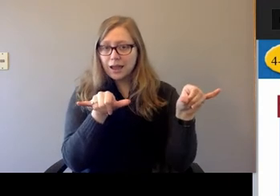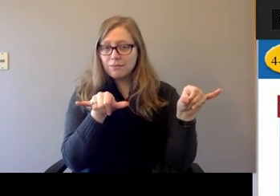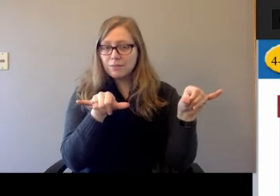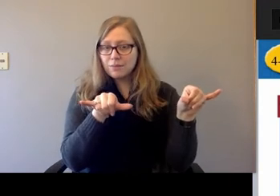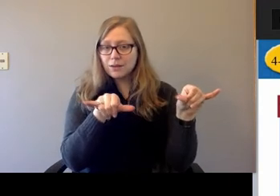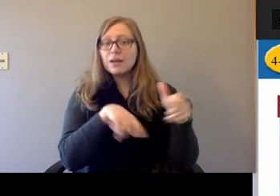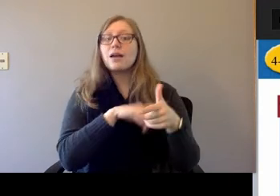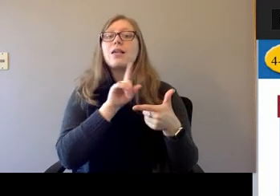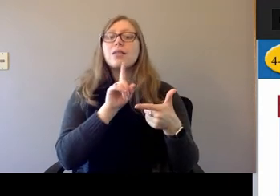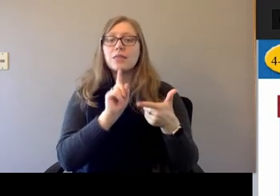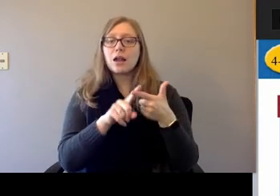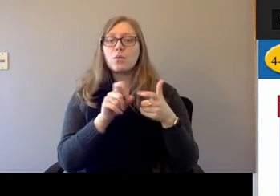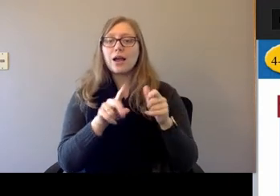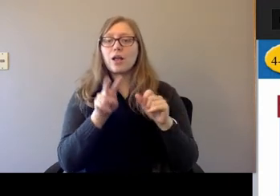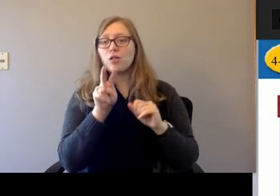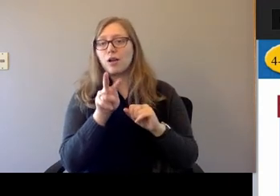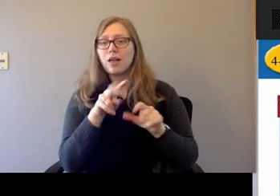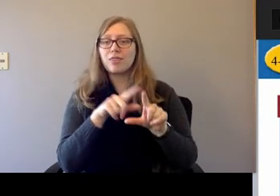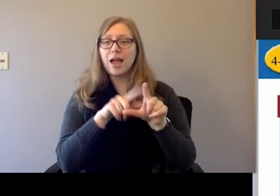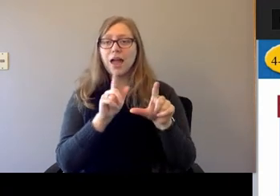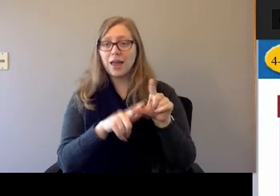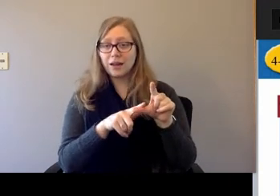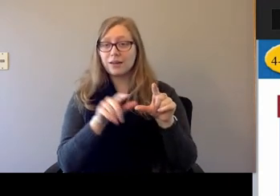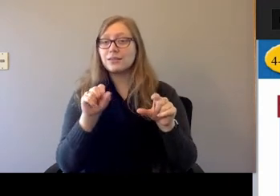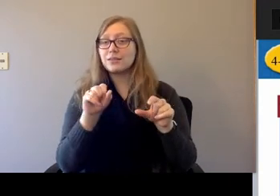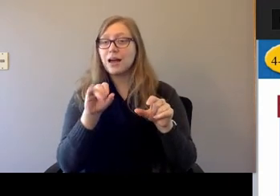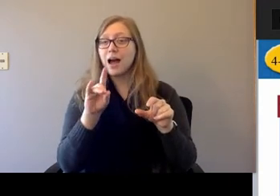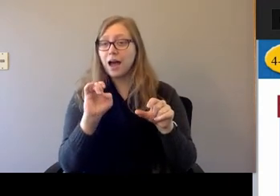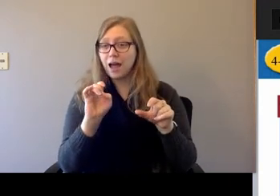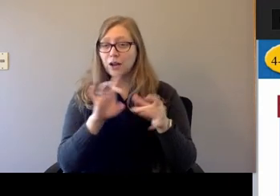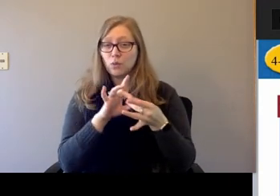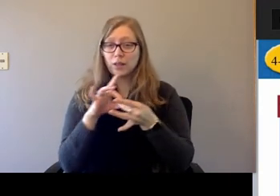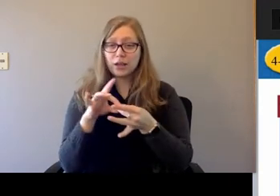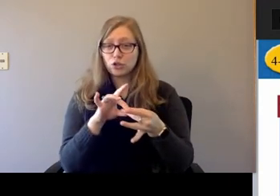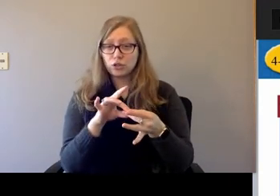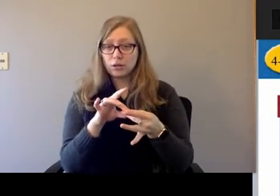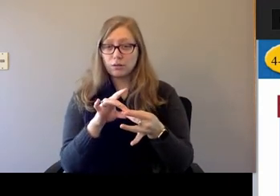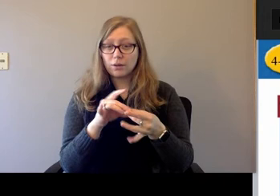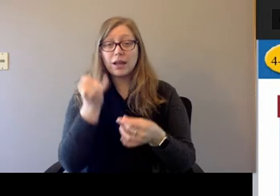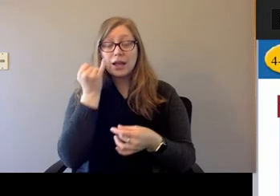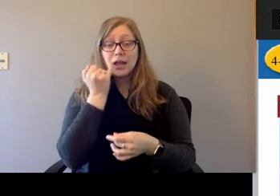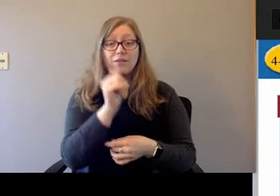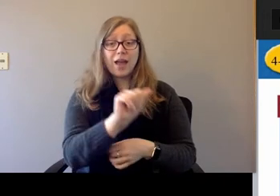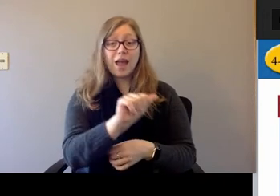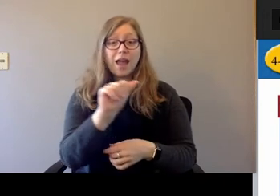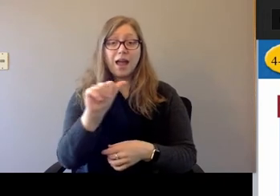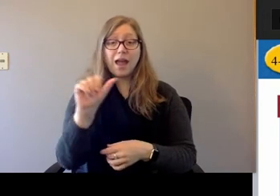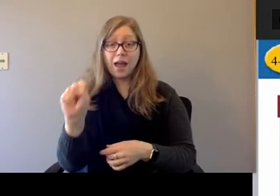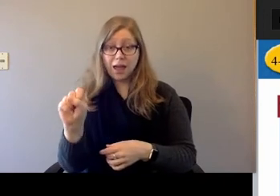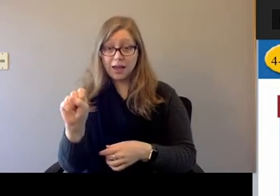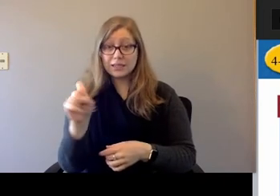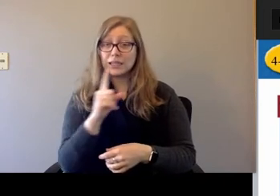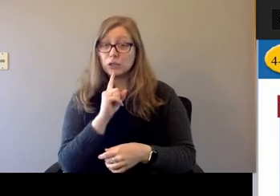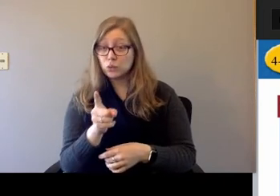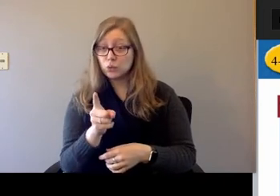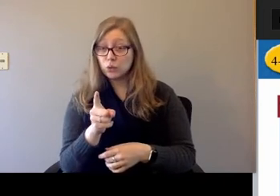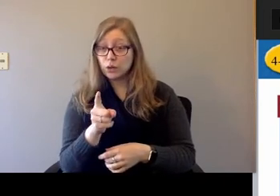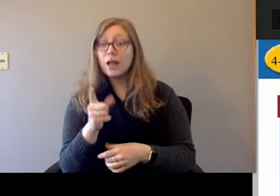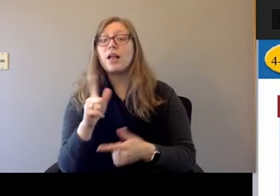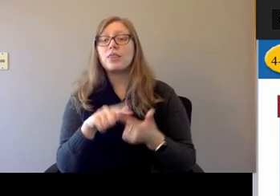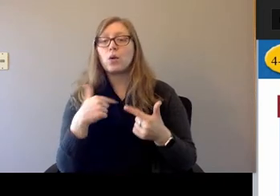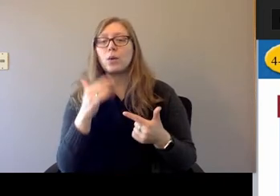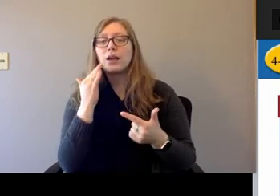if angle side is true, then angle side angle is also true. And we know but angle side angle by